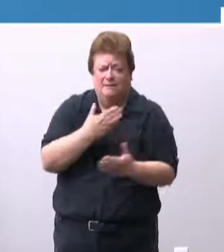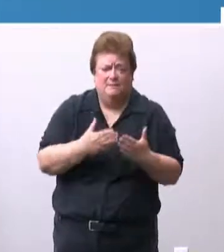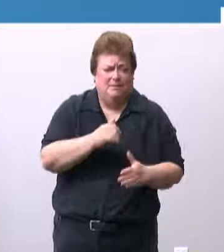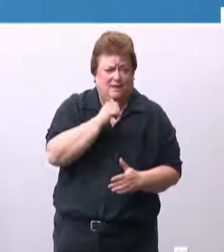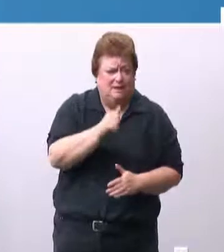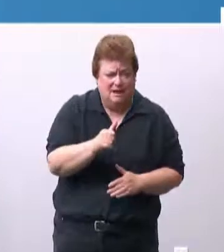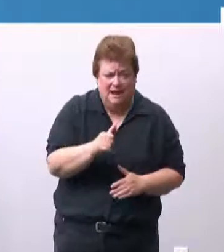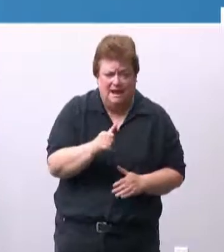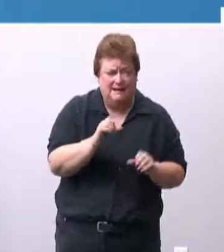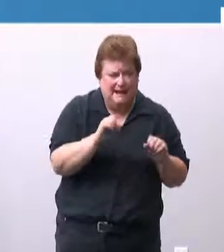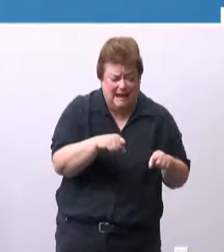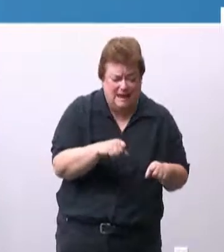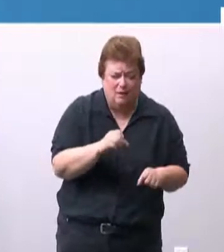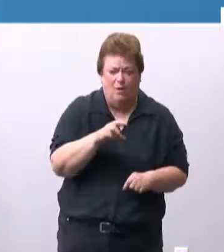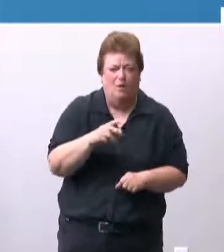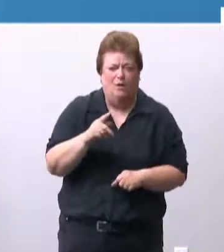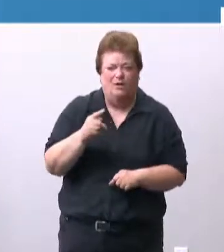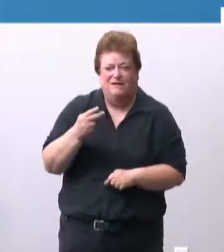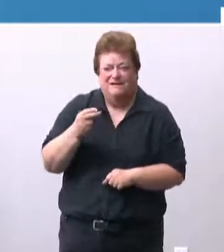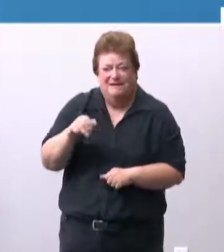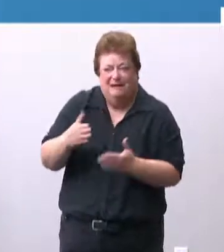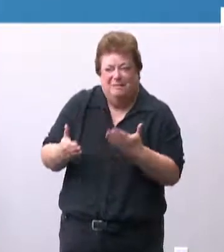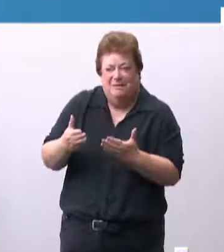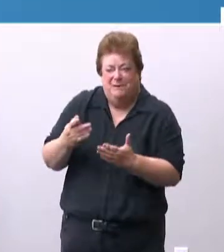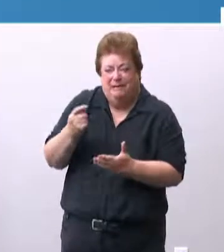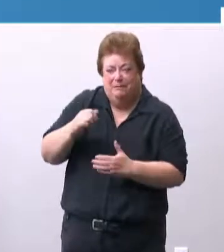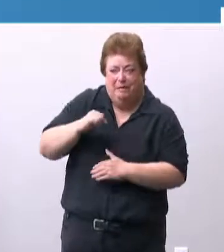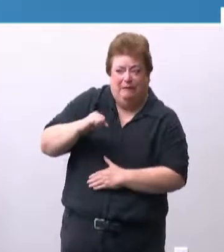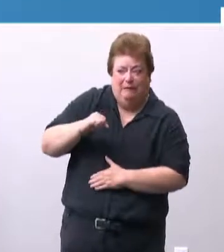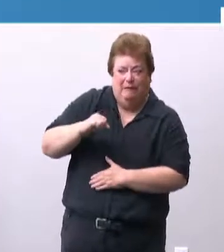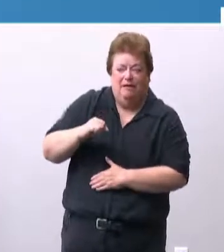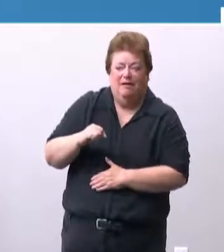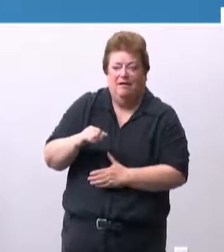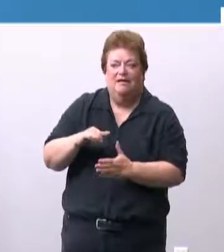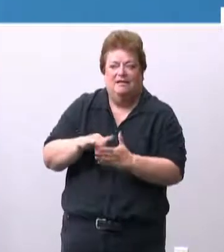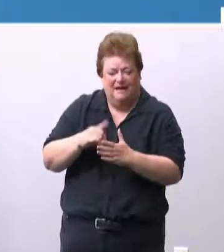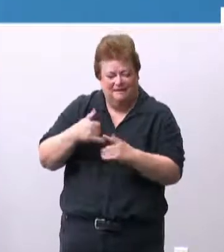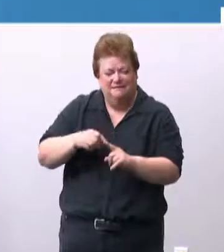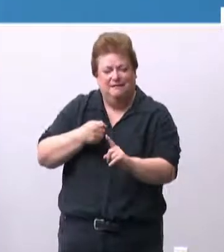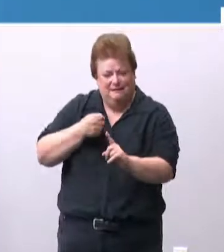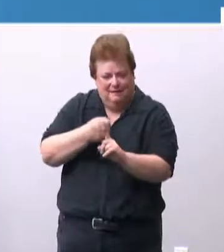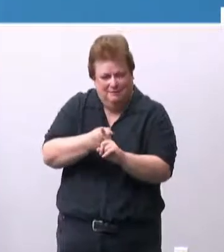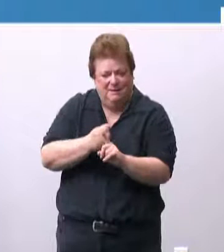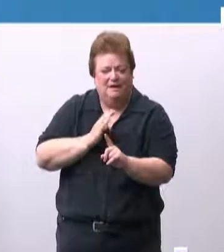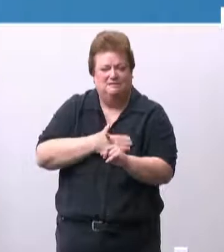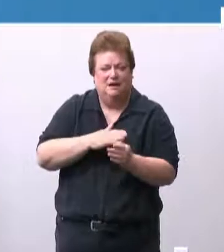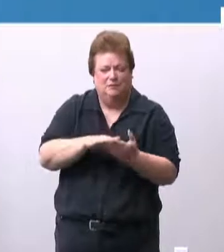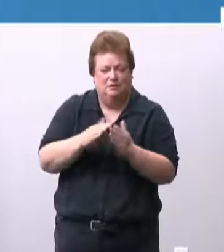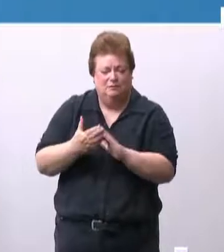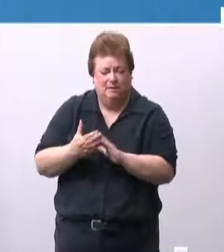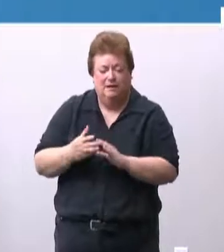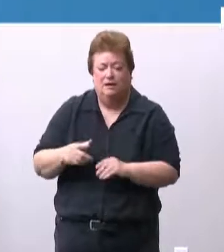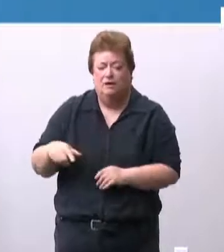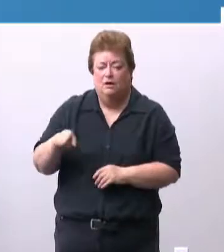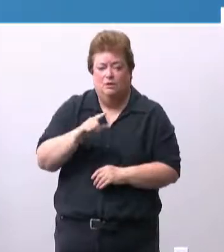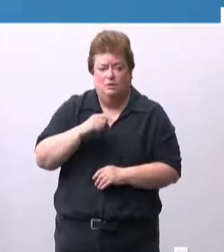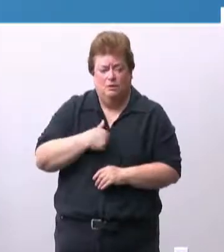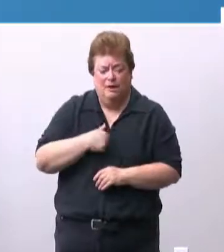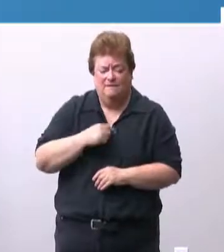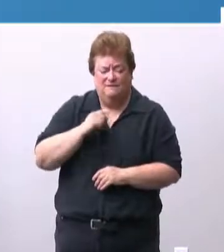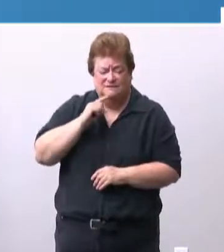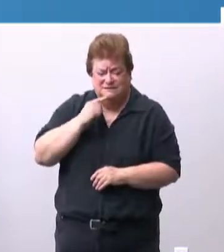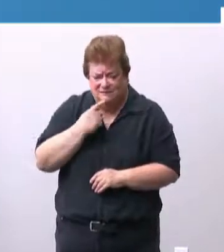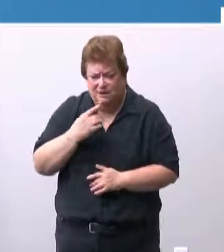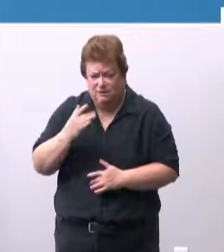or because they are hesitant, the Delta variant continues to impact our community. And those who are experiencing some of the most severe